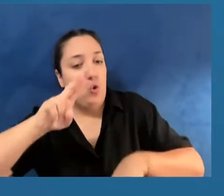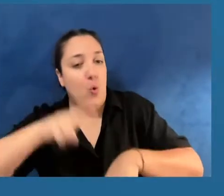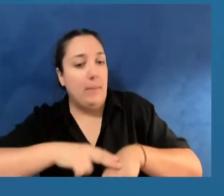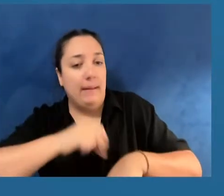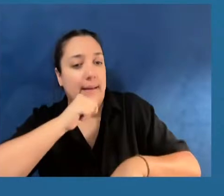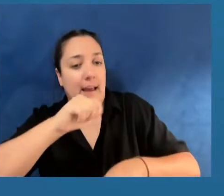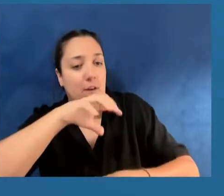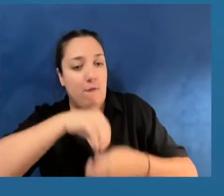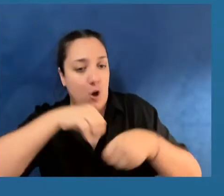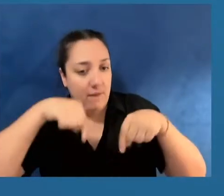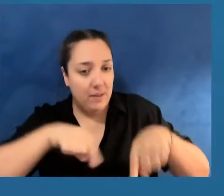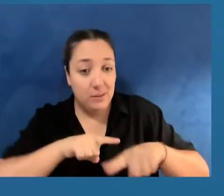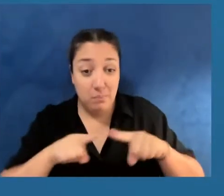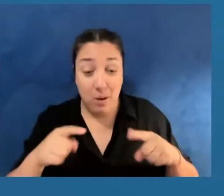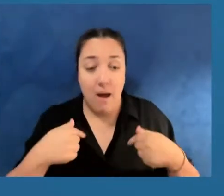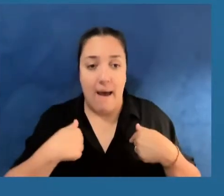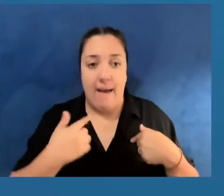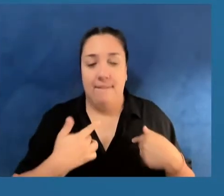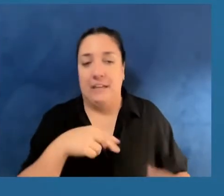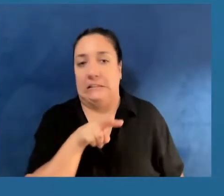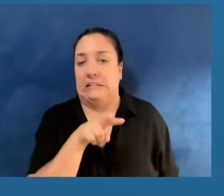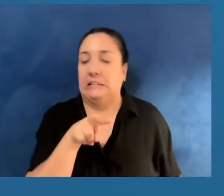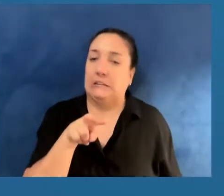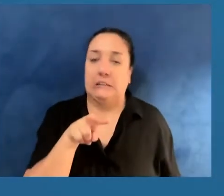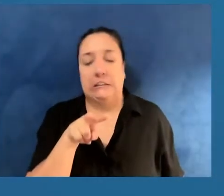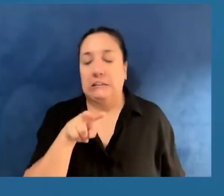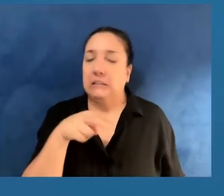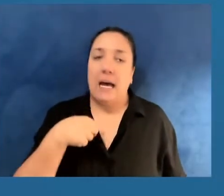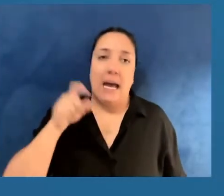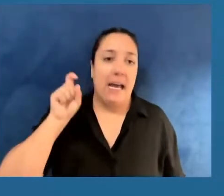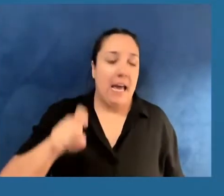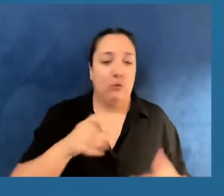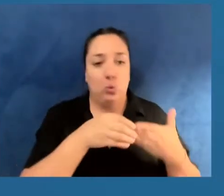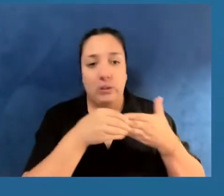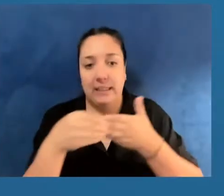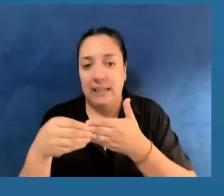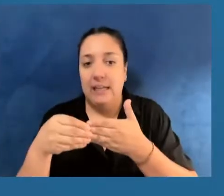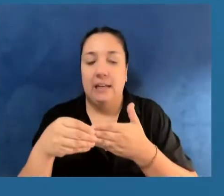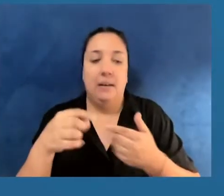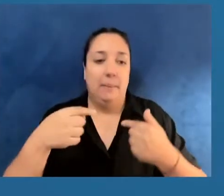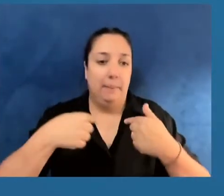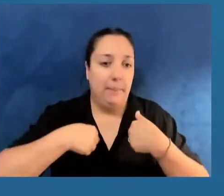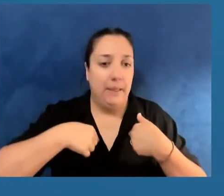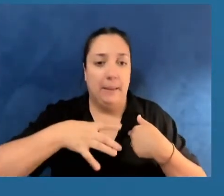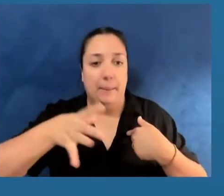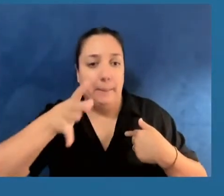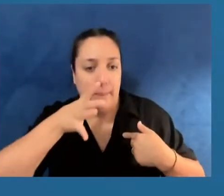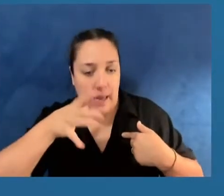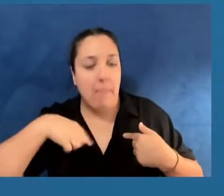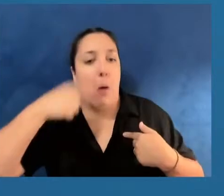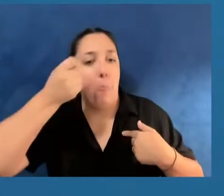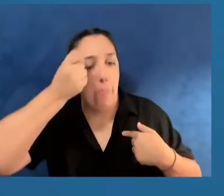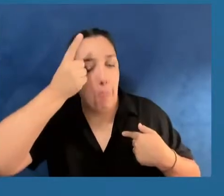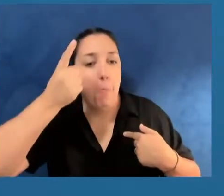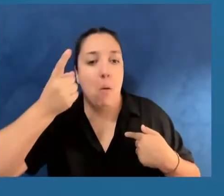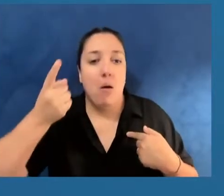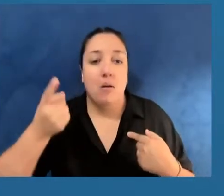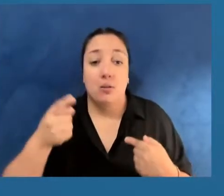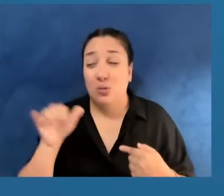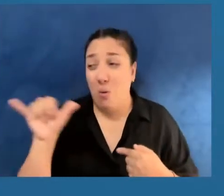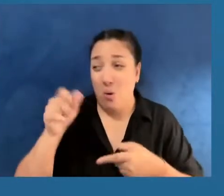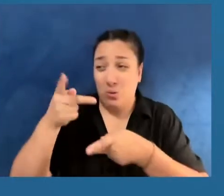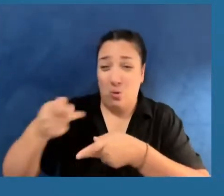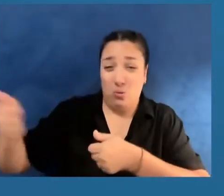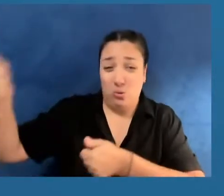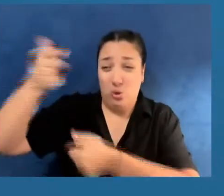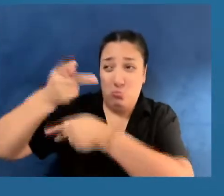of the state, but also as a parent who cares deeply about our children's mental health. So again, Superintendent, I want to thank you again for hosting us,